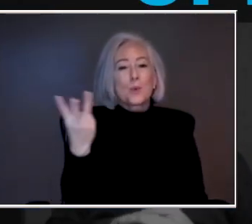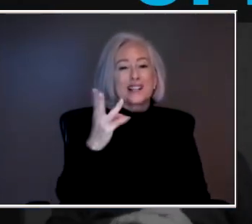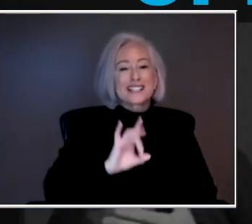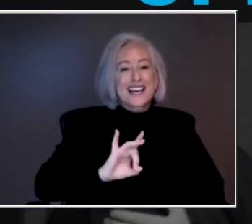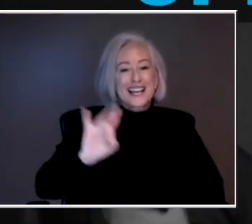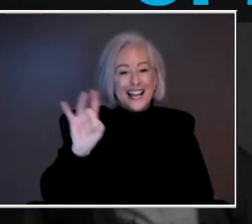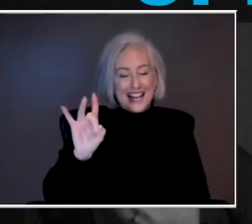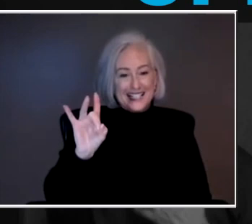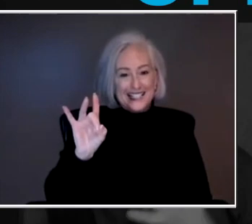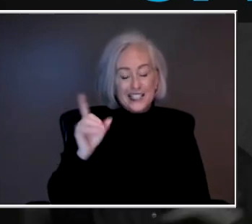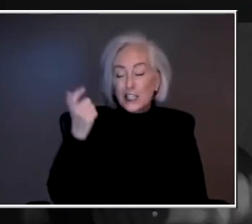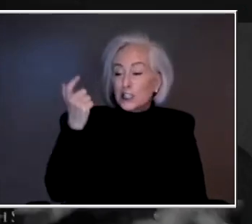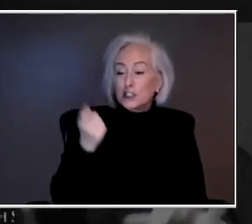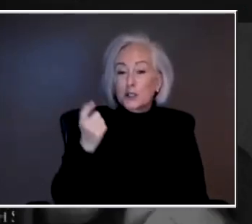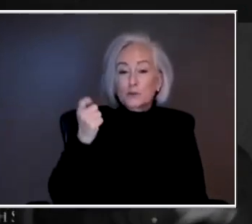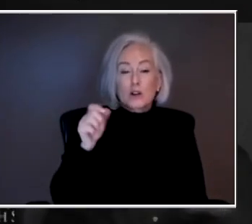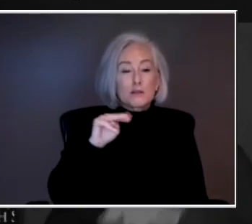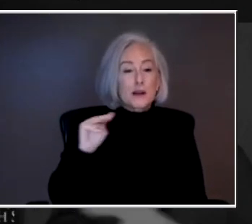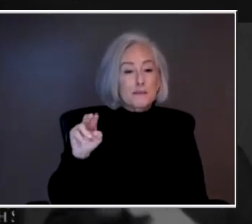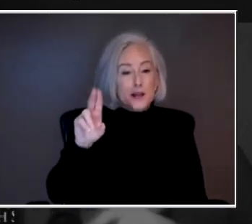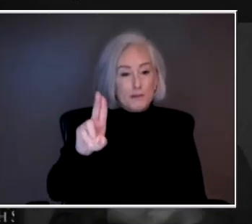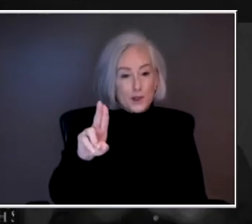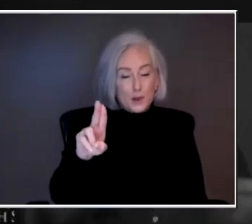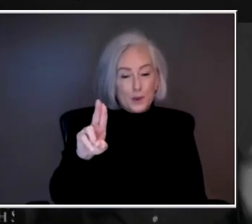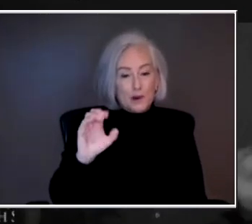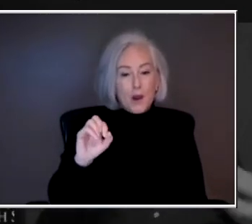Subscribe to our morning medical update and Open